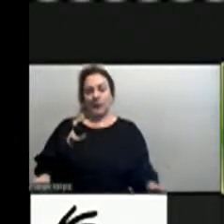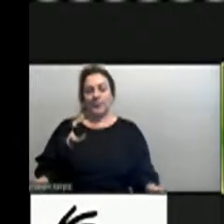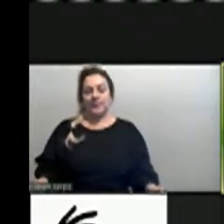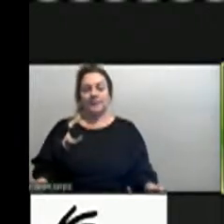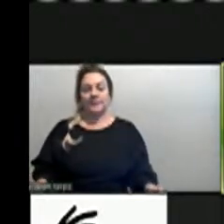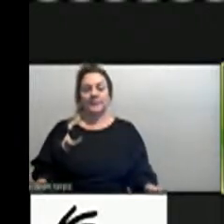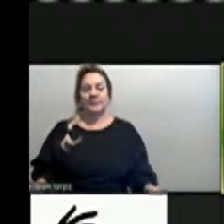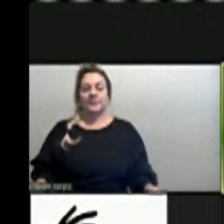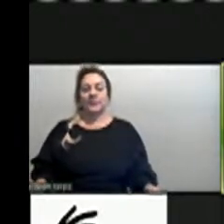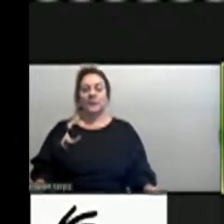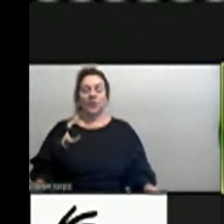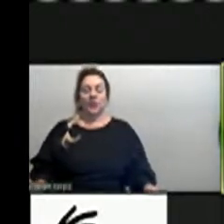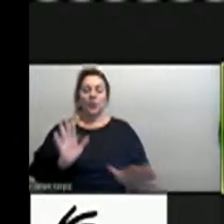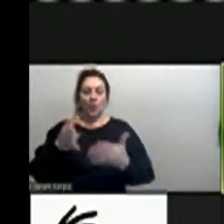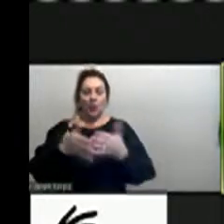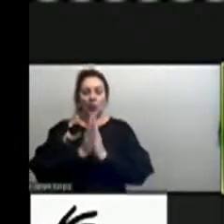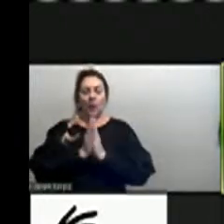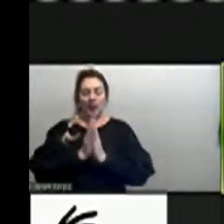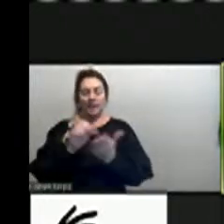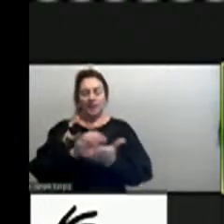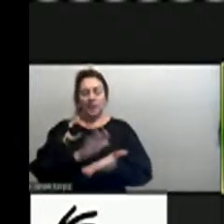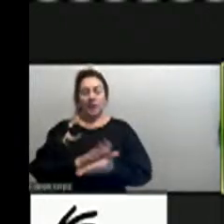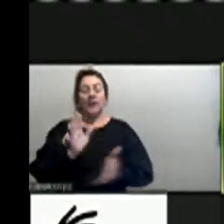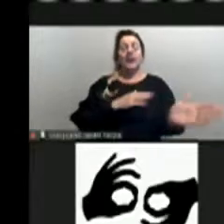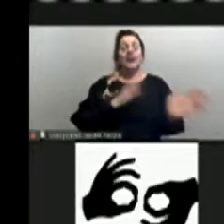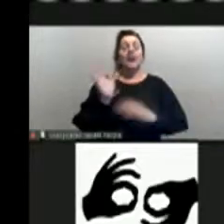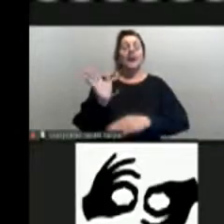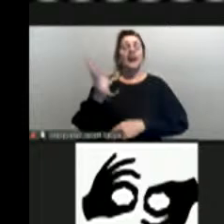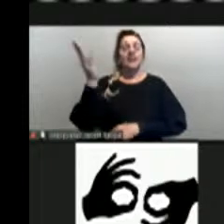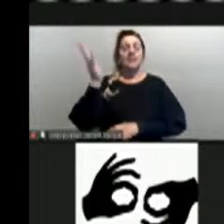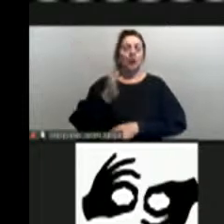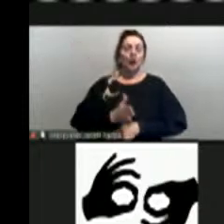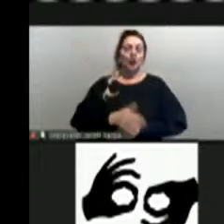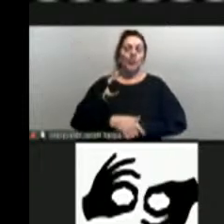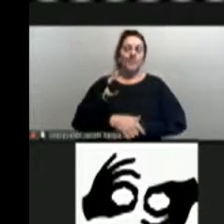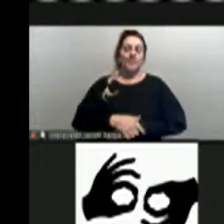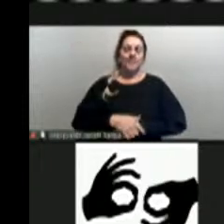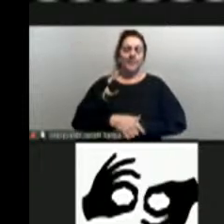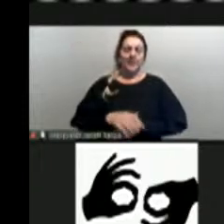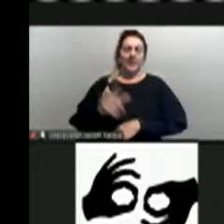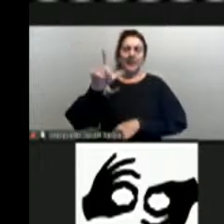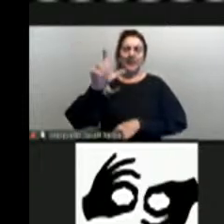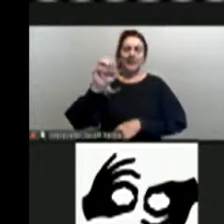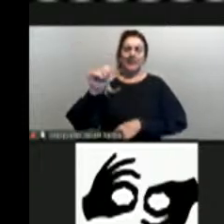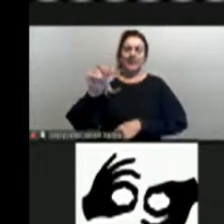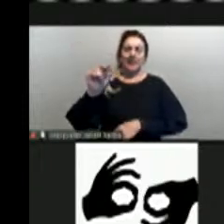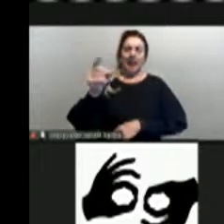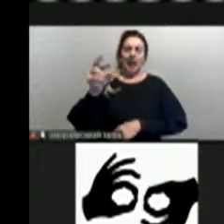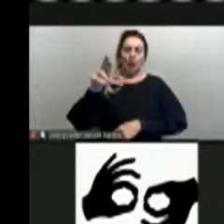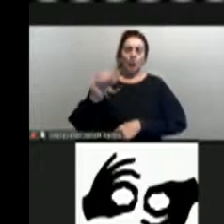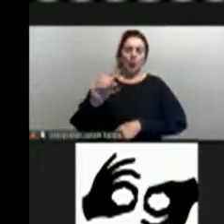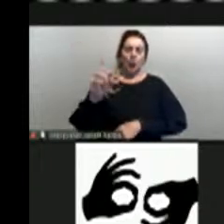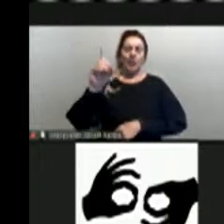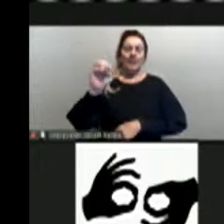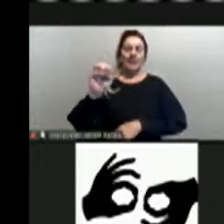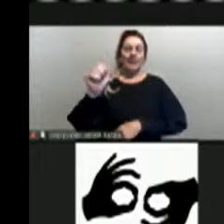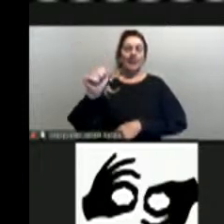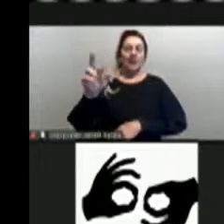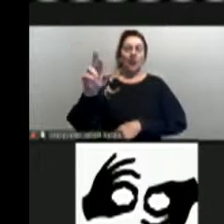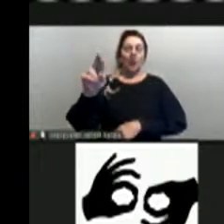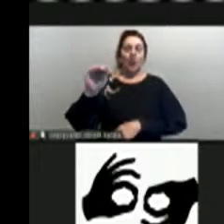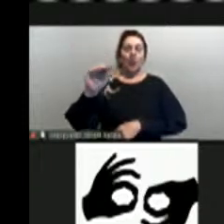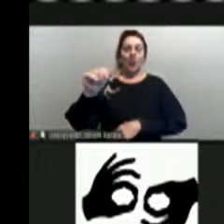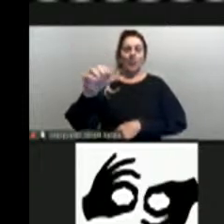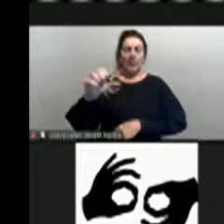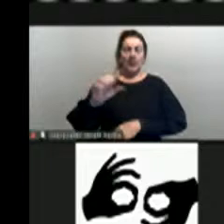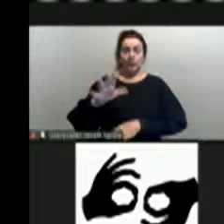been noted. Next speaker, Leandro de Armas. Leandro de Armas, please unmute your mic and state your name and address for